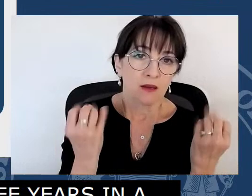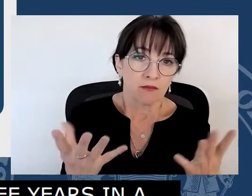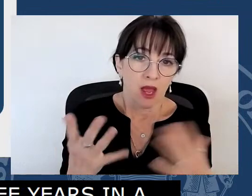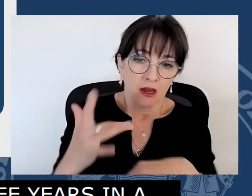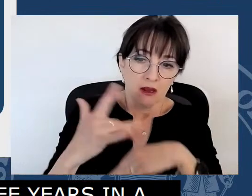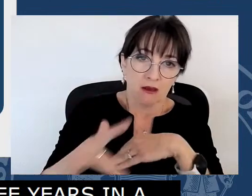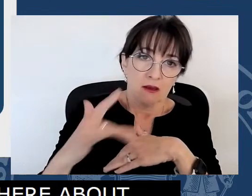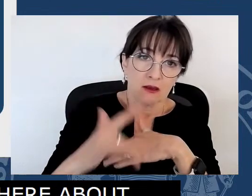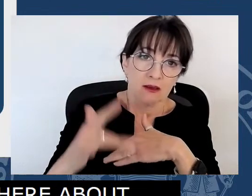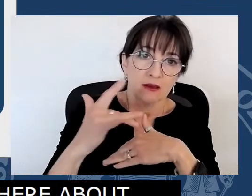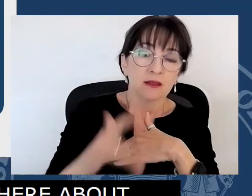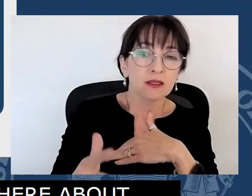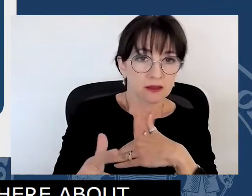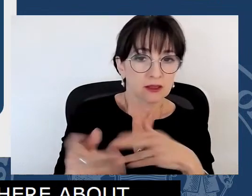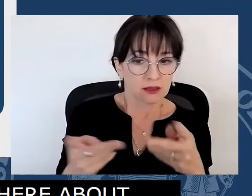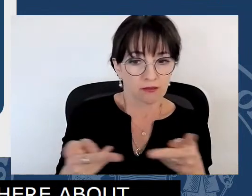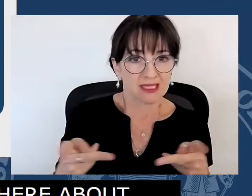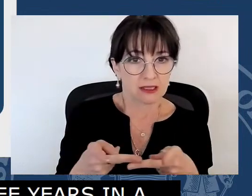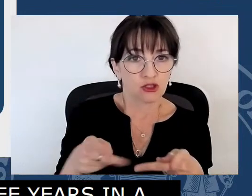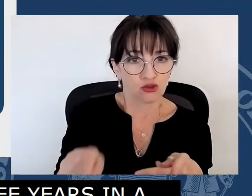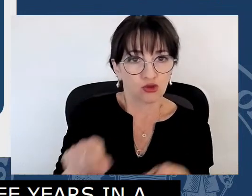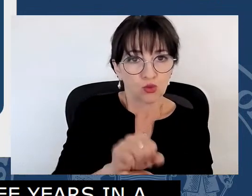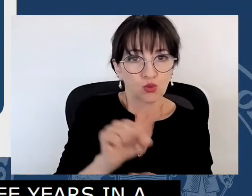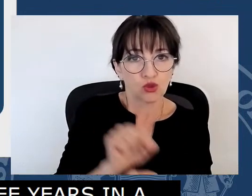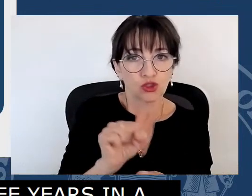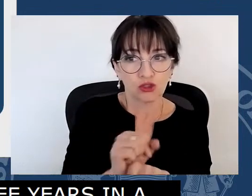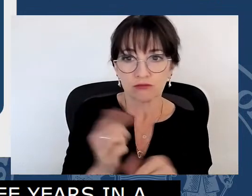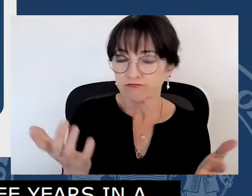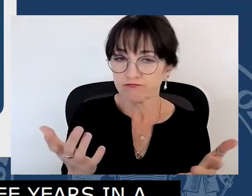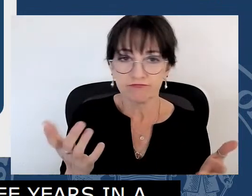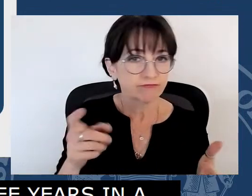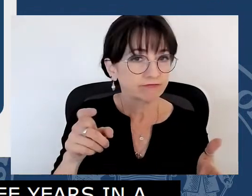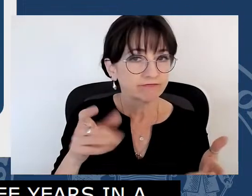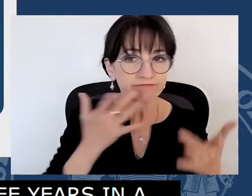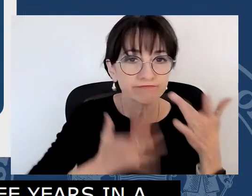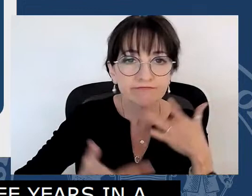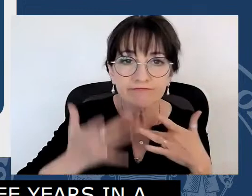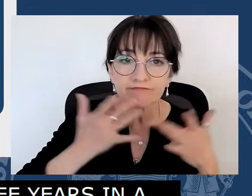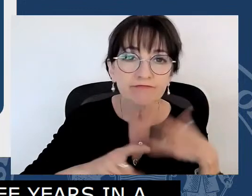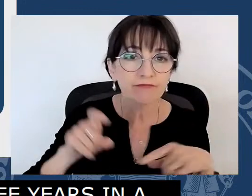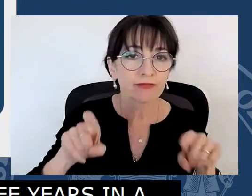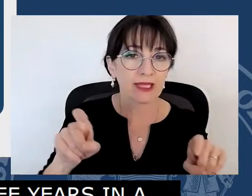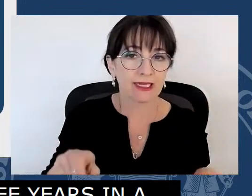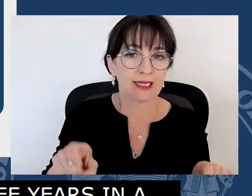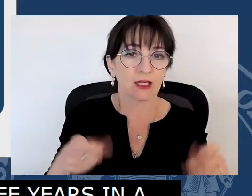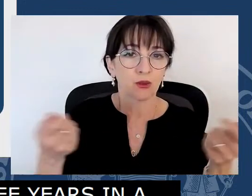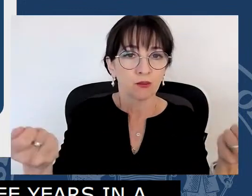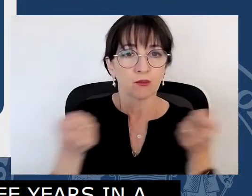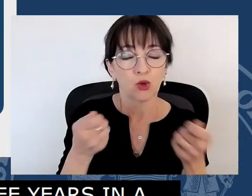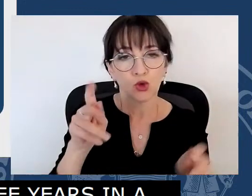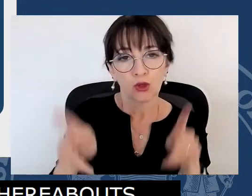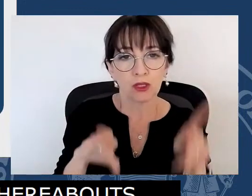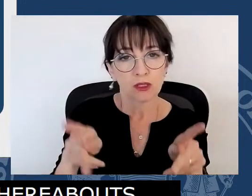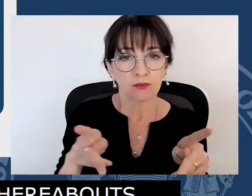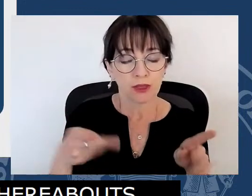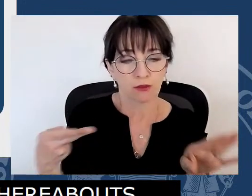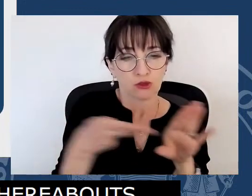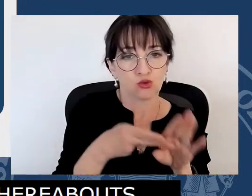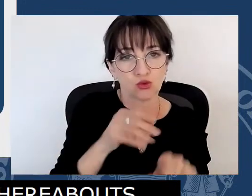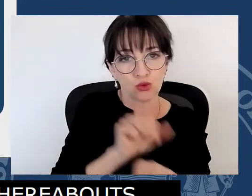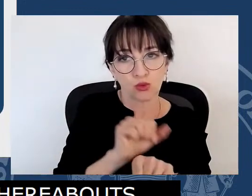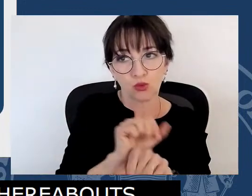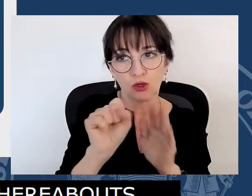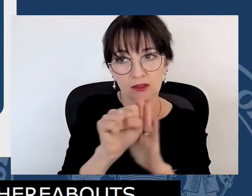people enough to compete with other businesses in the community. We have made a target to be